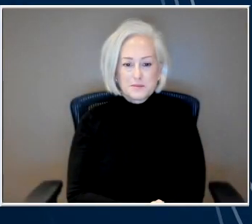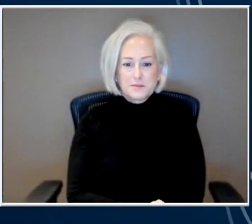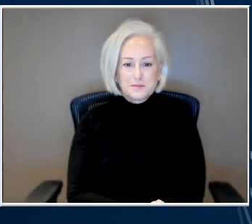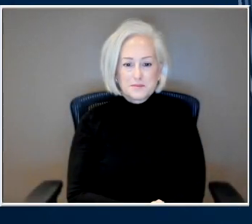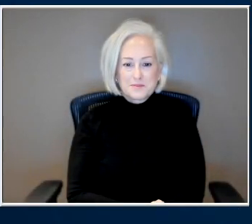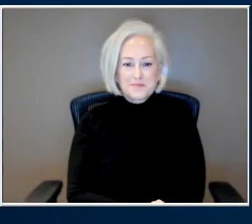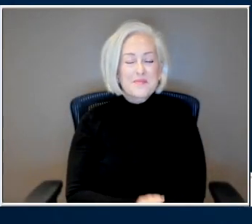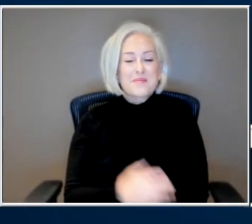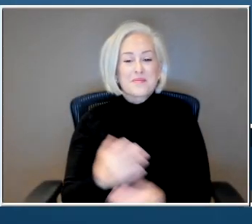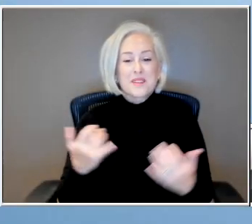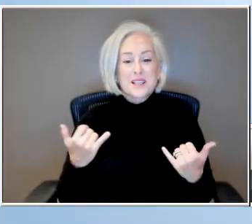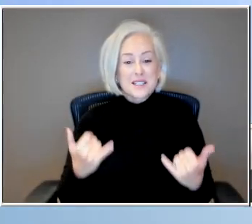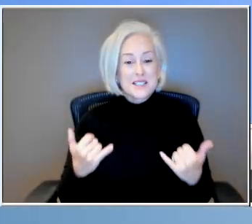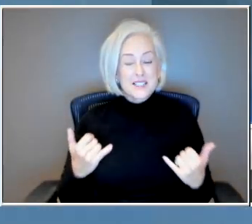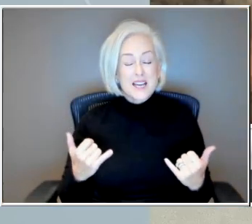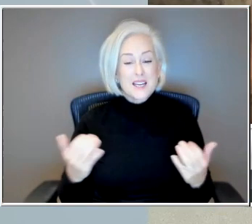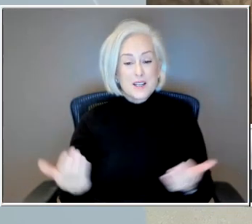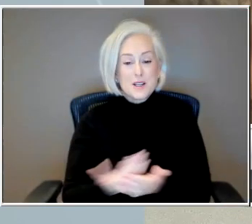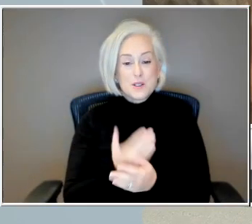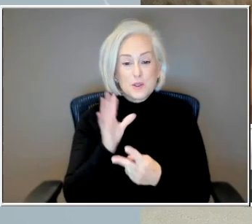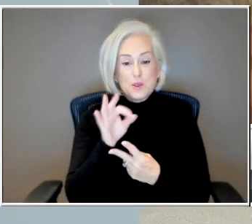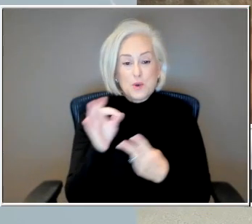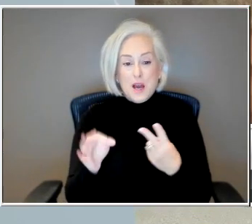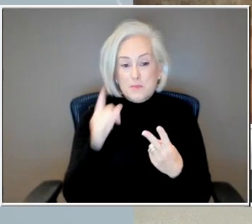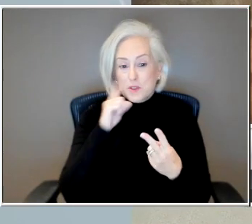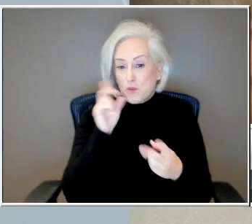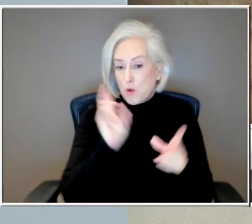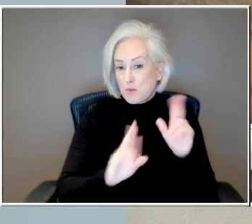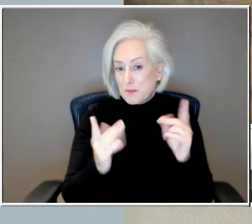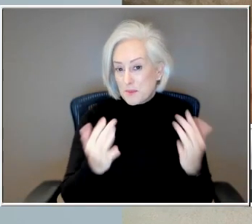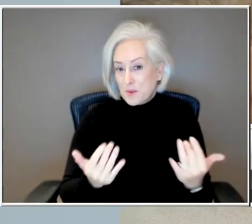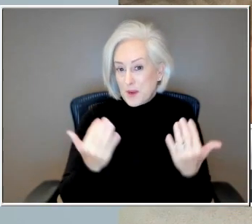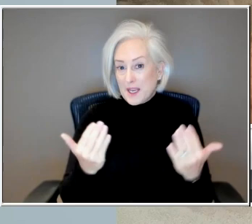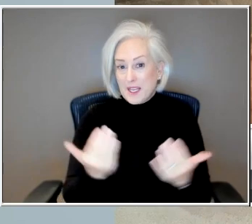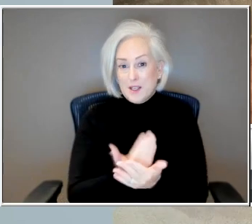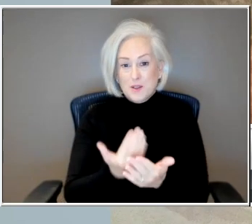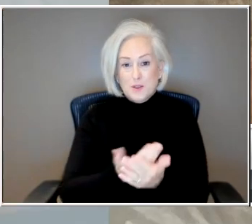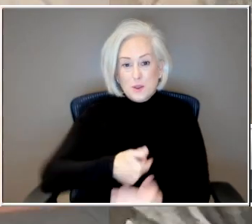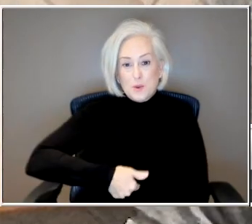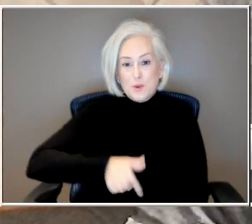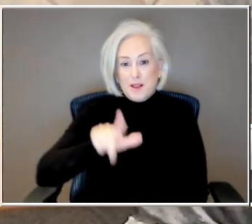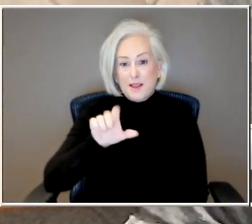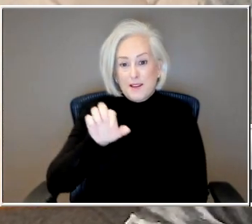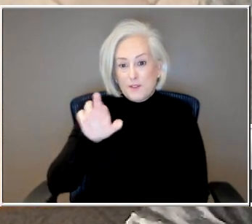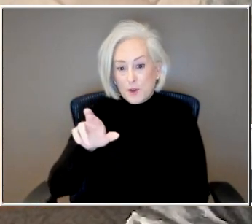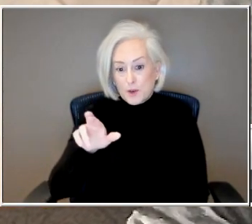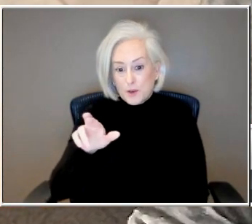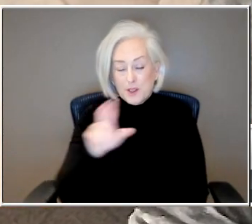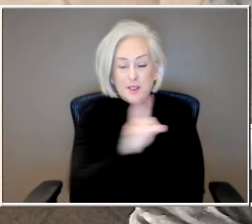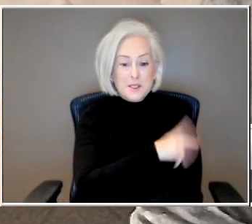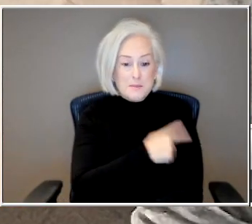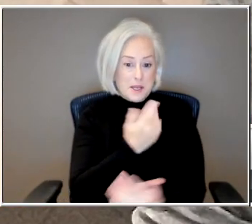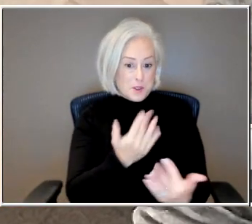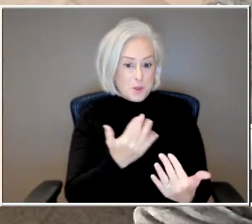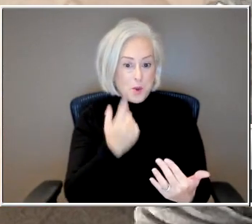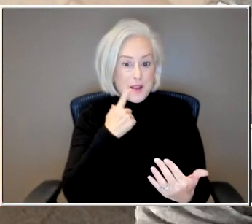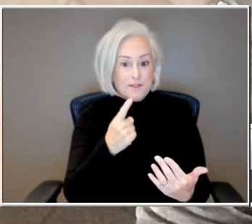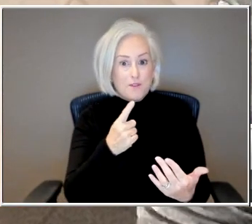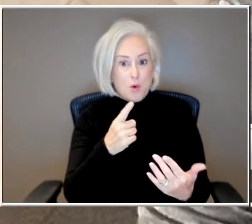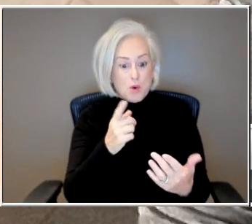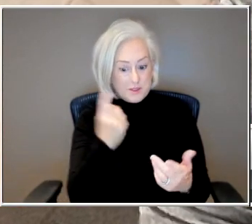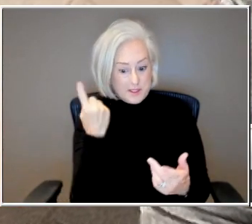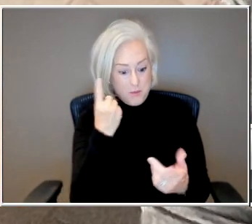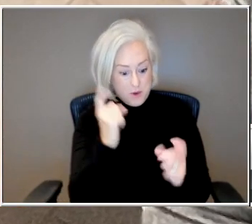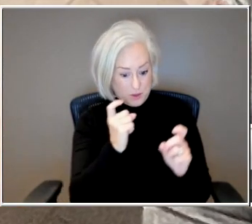Coming up today, a new option for people waiting for a new liver. Patients waited for a donor and possibly flew out of state to make that